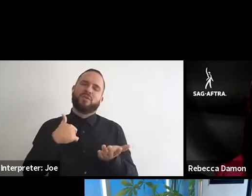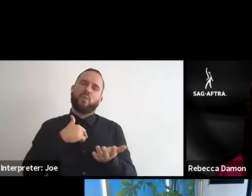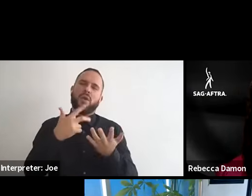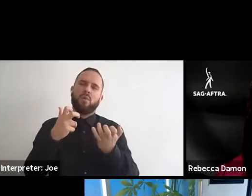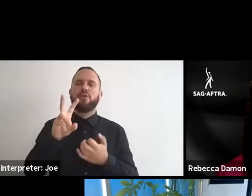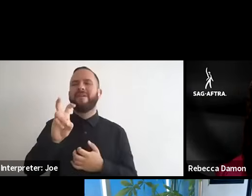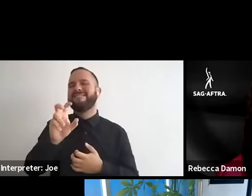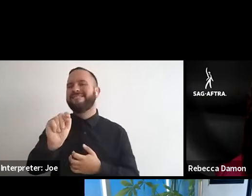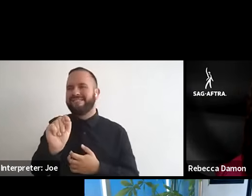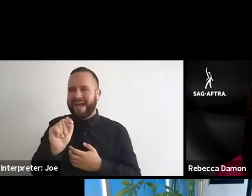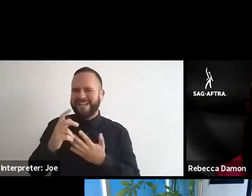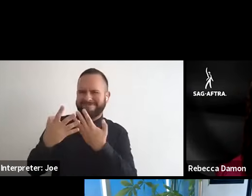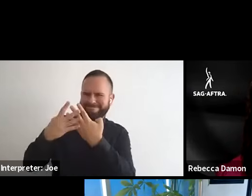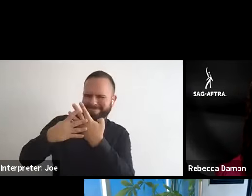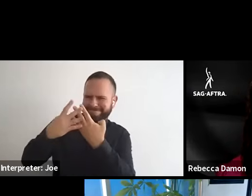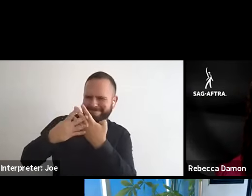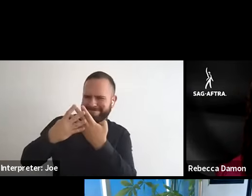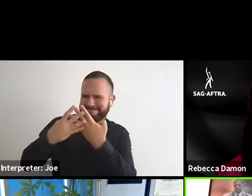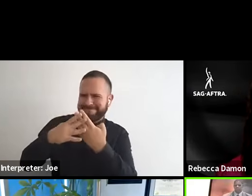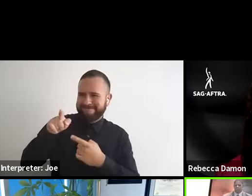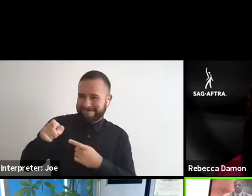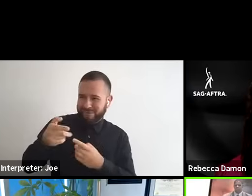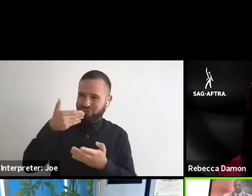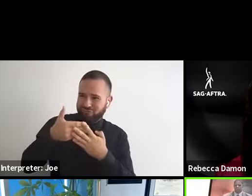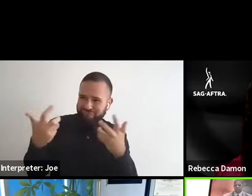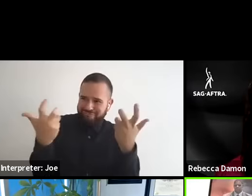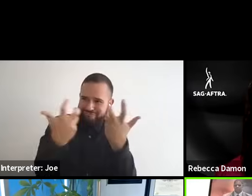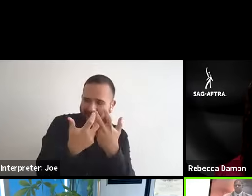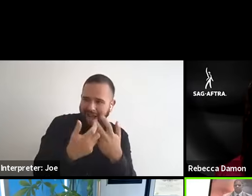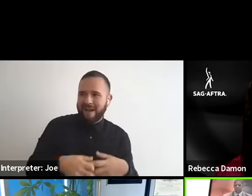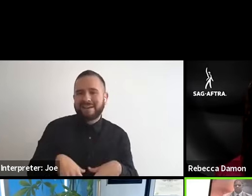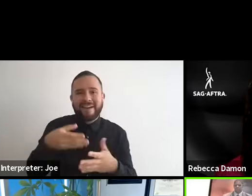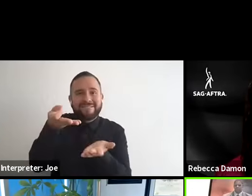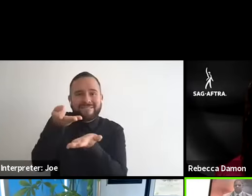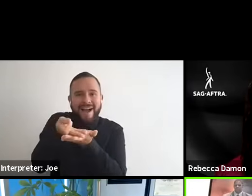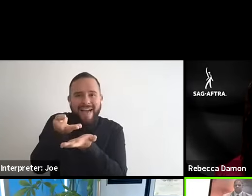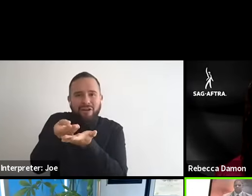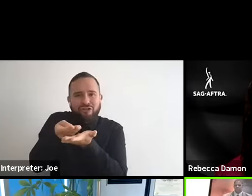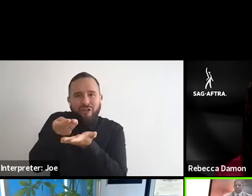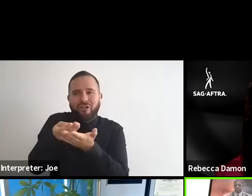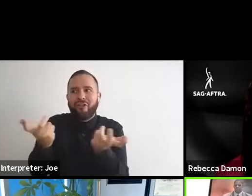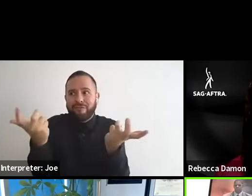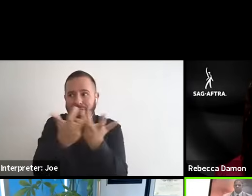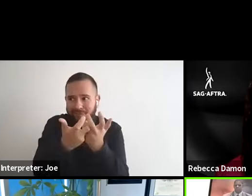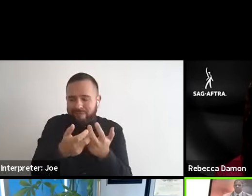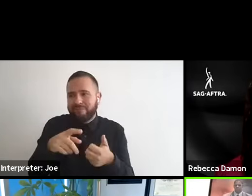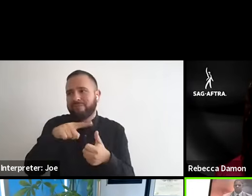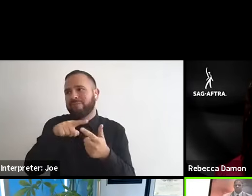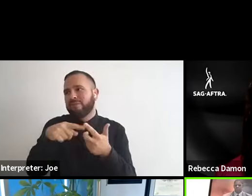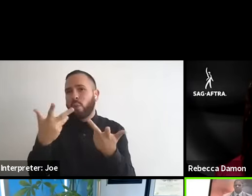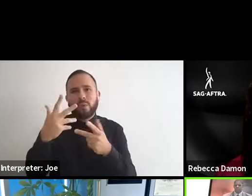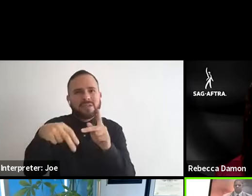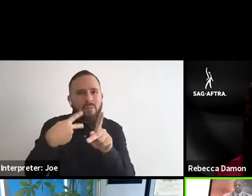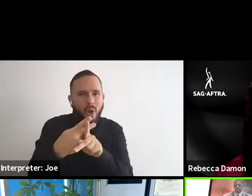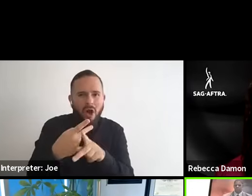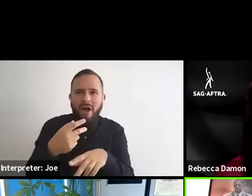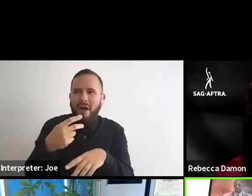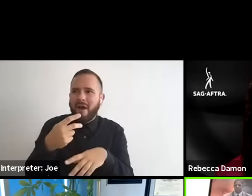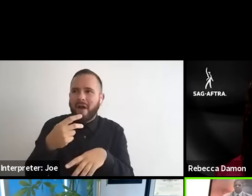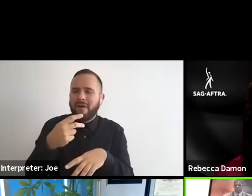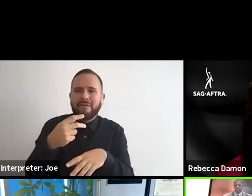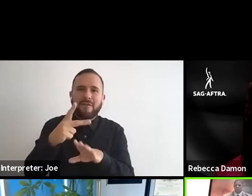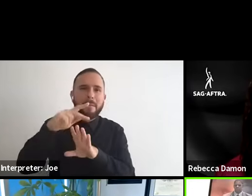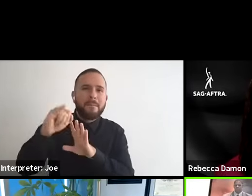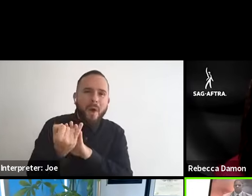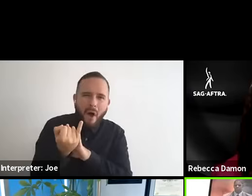to know what's best for you, what's financially better for you, depending on what the project is. So we're looking at it from a business